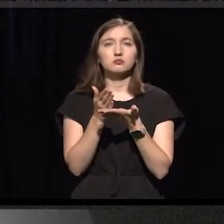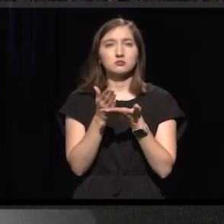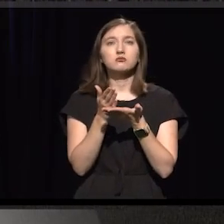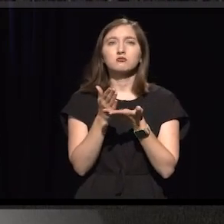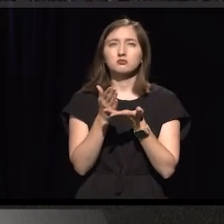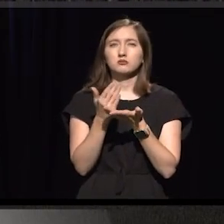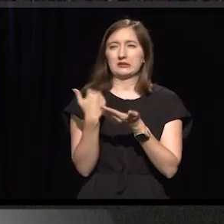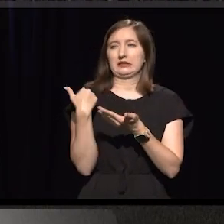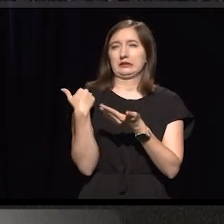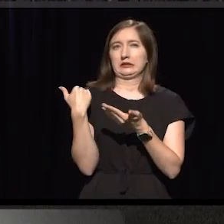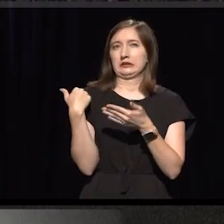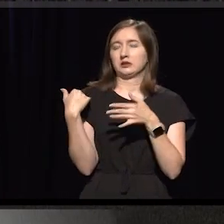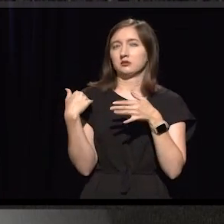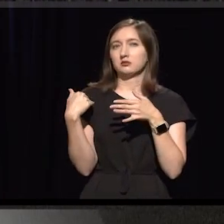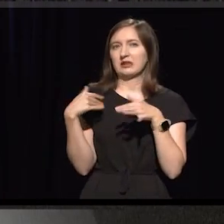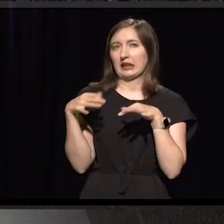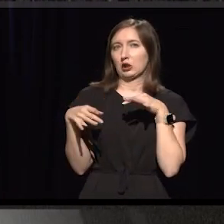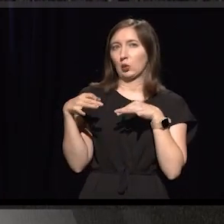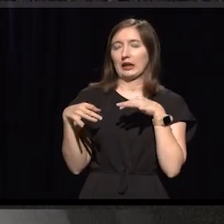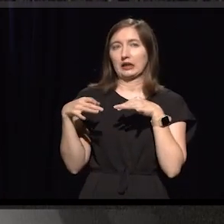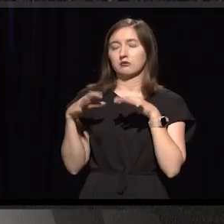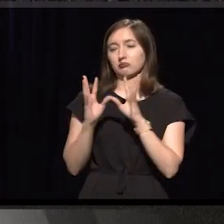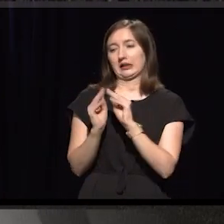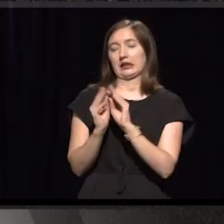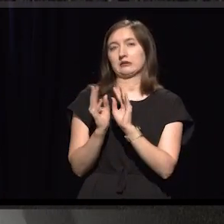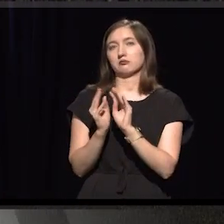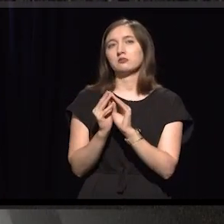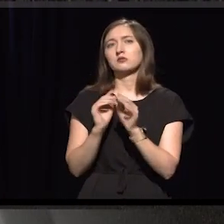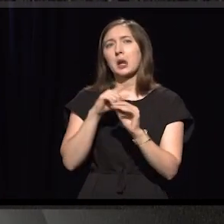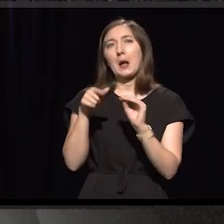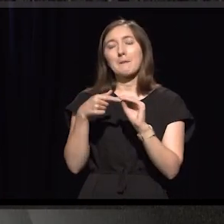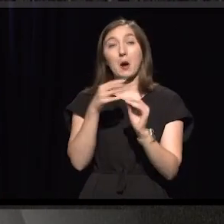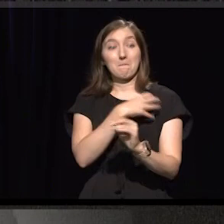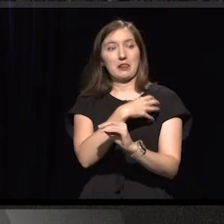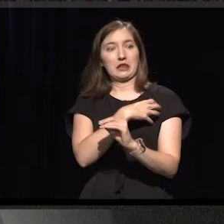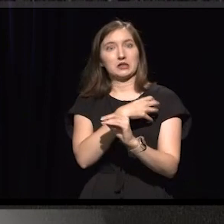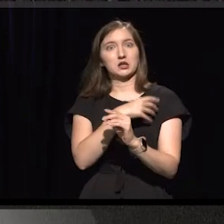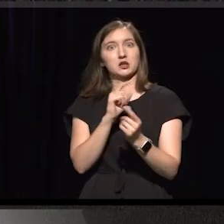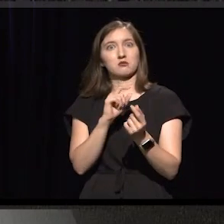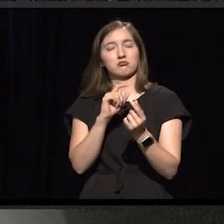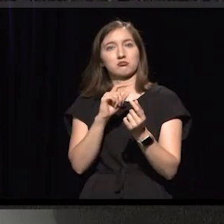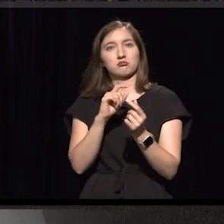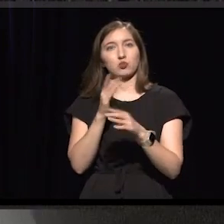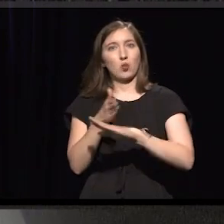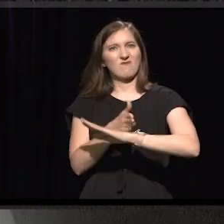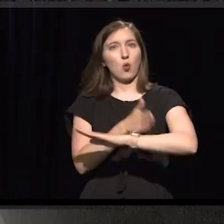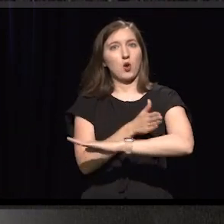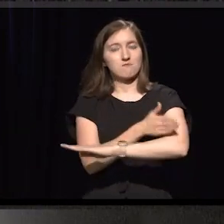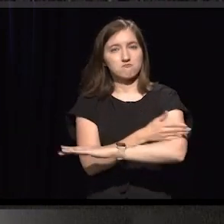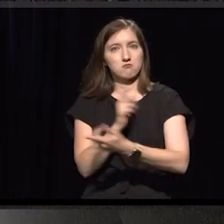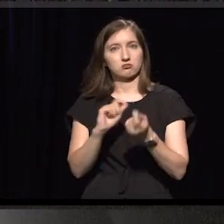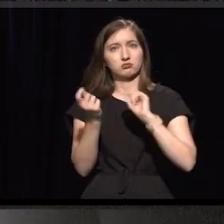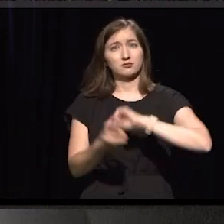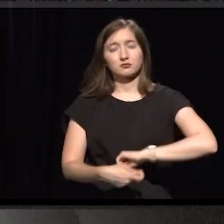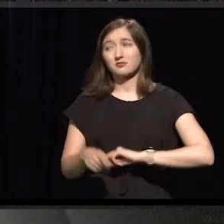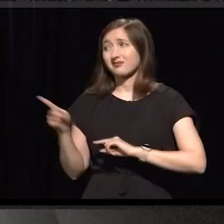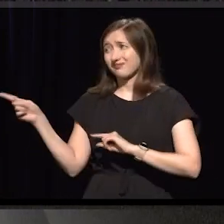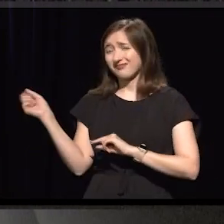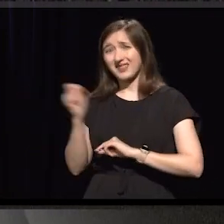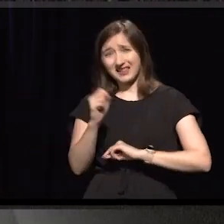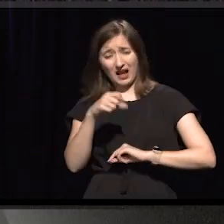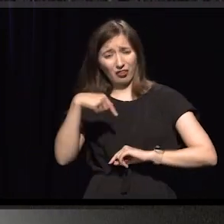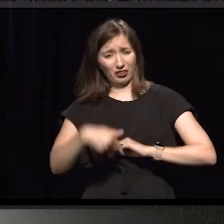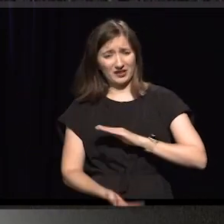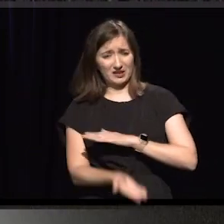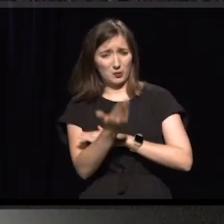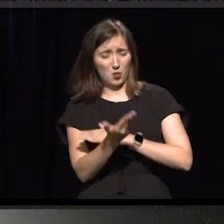I don't know if you guys wanted to comment on that or. I said a lot in the morning. There's going to be a lot being said